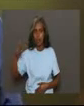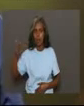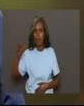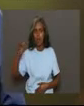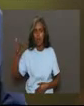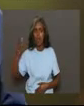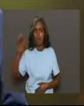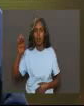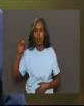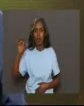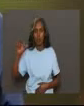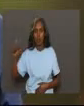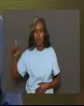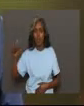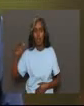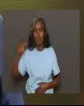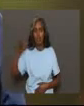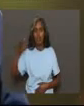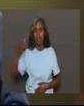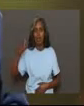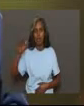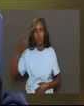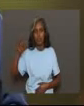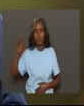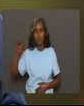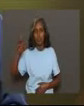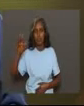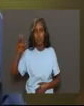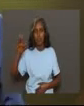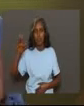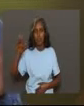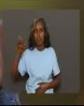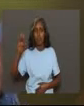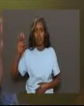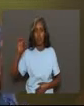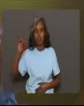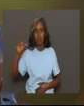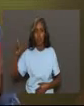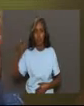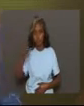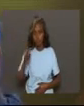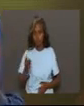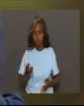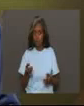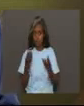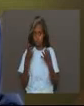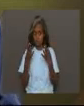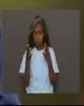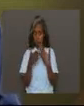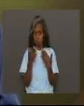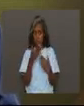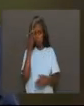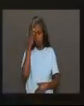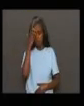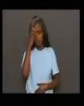and hyperbolas in coordinate geometry. We have so much to learn,